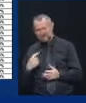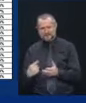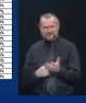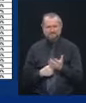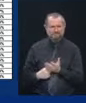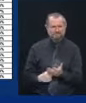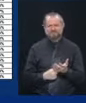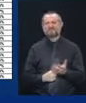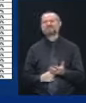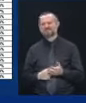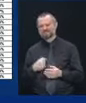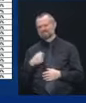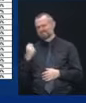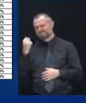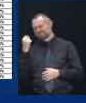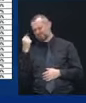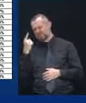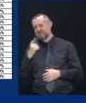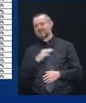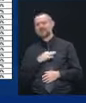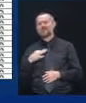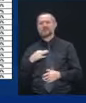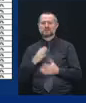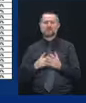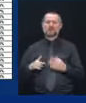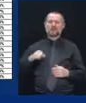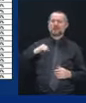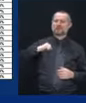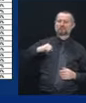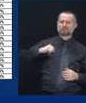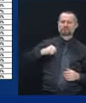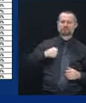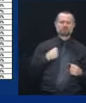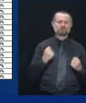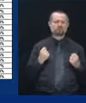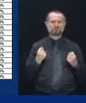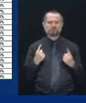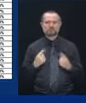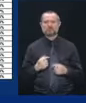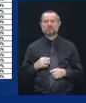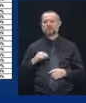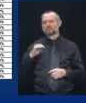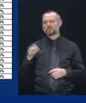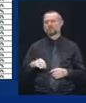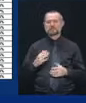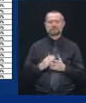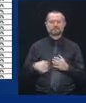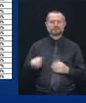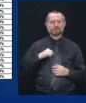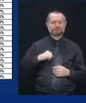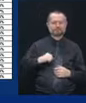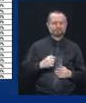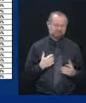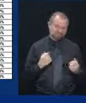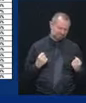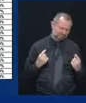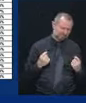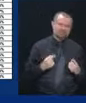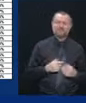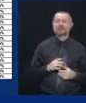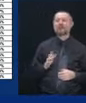there's a declination rate. I understand that there may be, but that there are